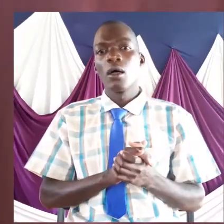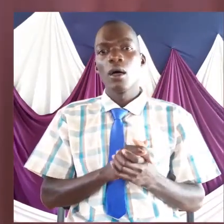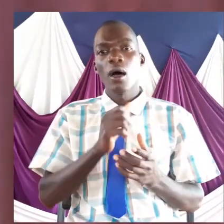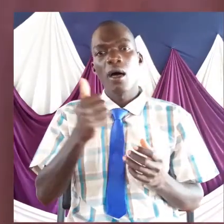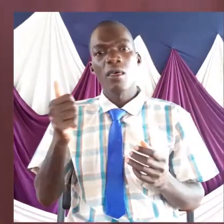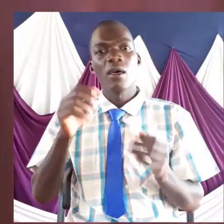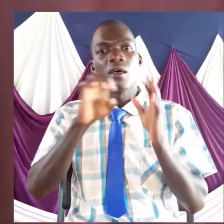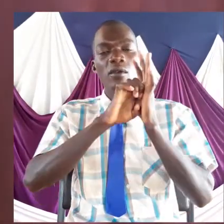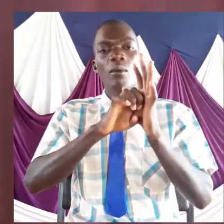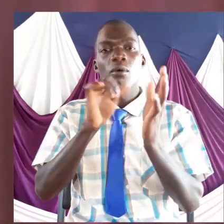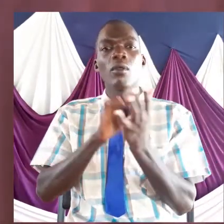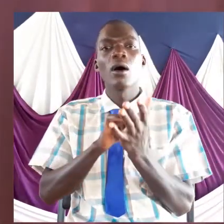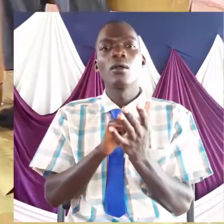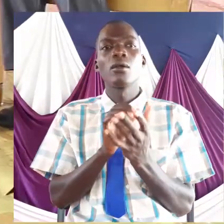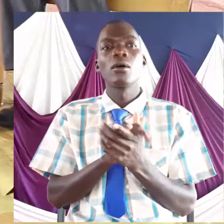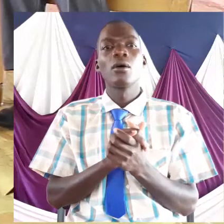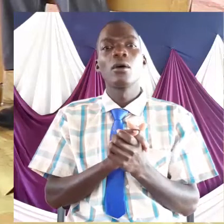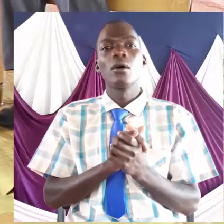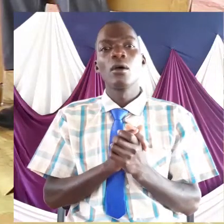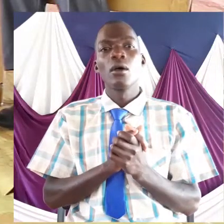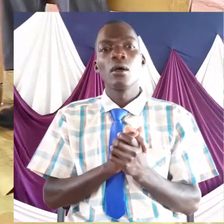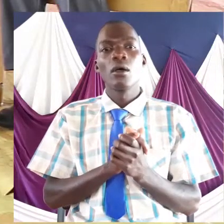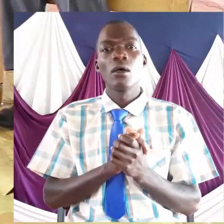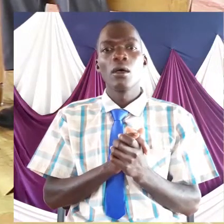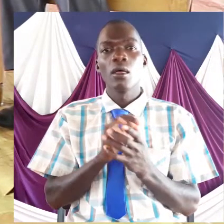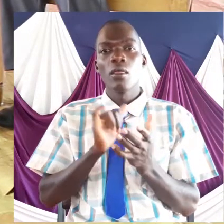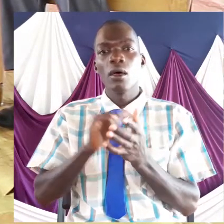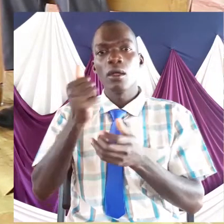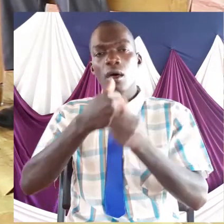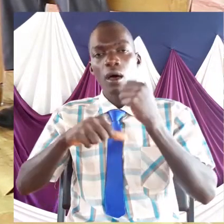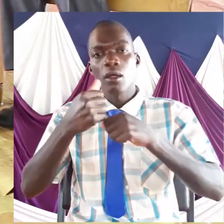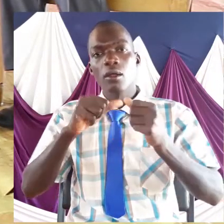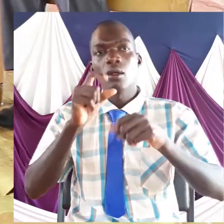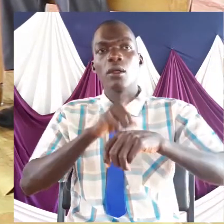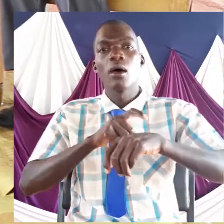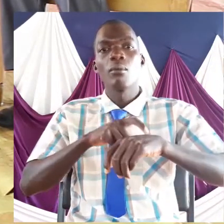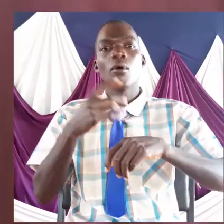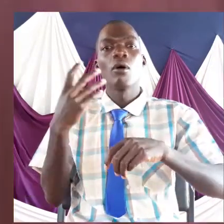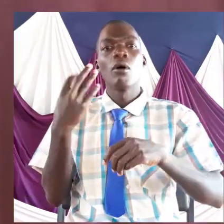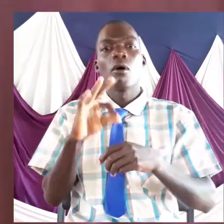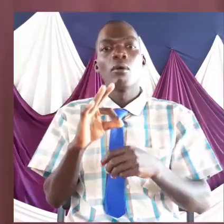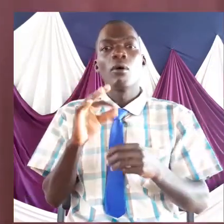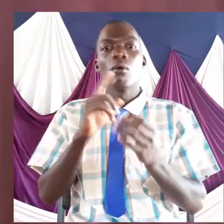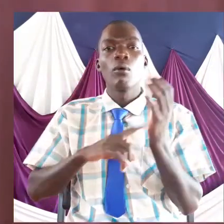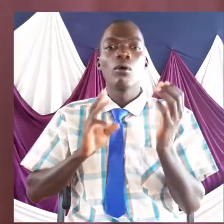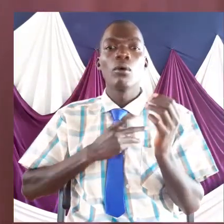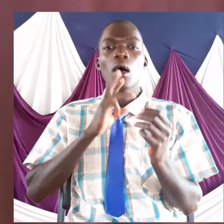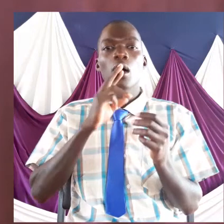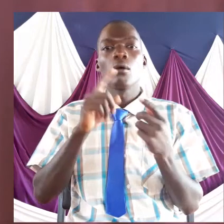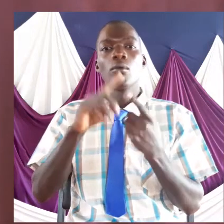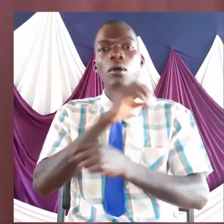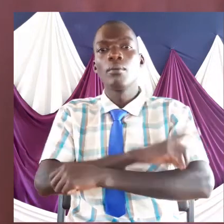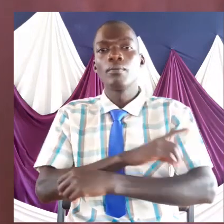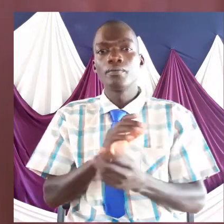any other examples that were anti-types of what we have today?